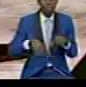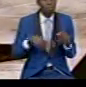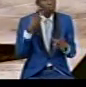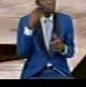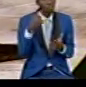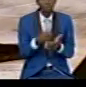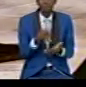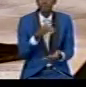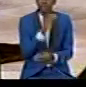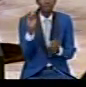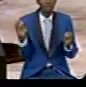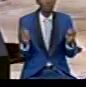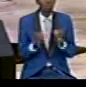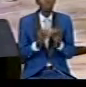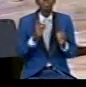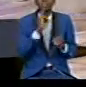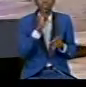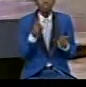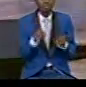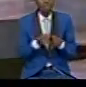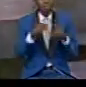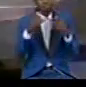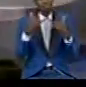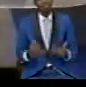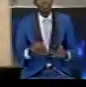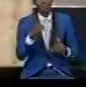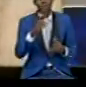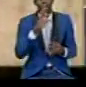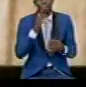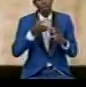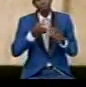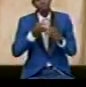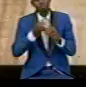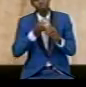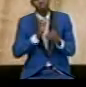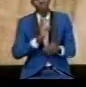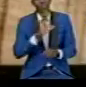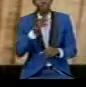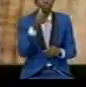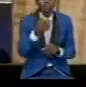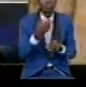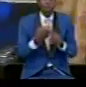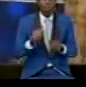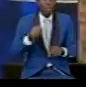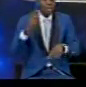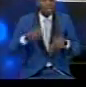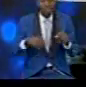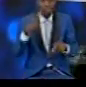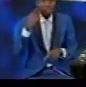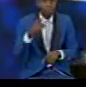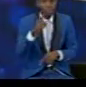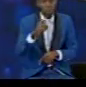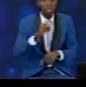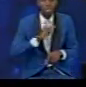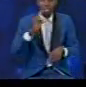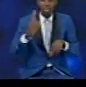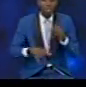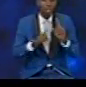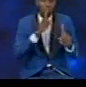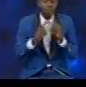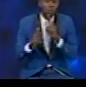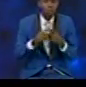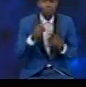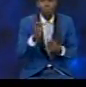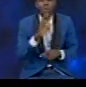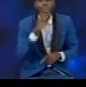that anymore. It's like now you are withdrawing yourself from me. I can't even see you, and I can't even talk to you. Where are